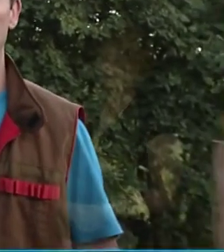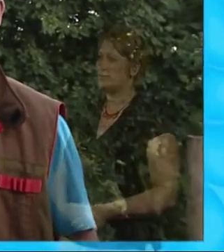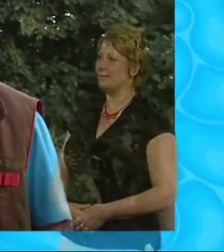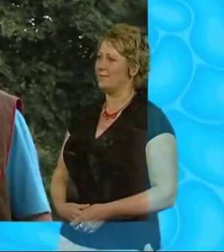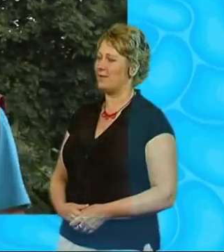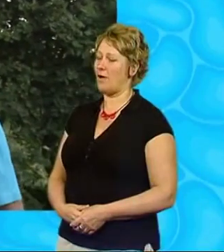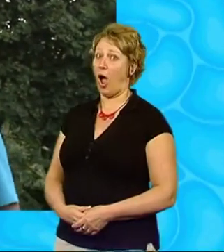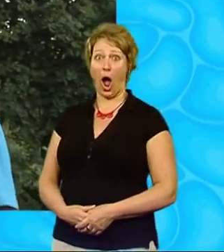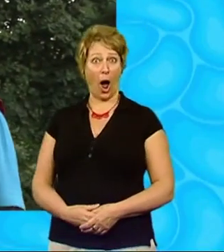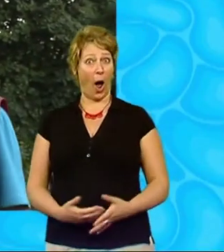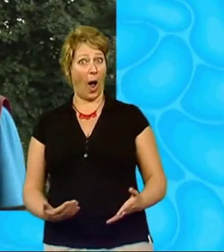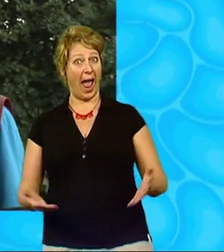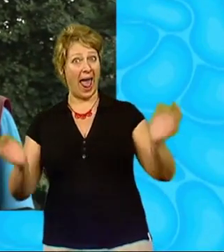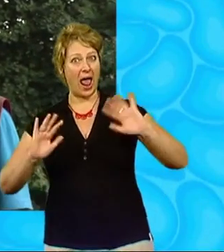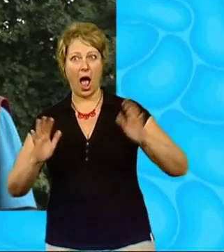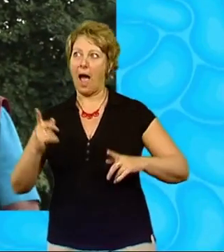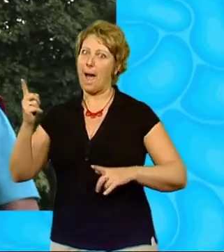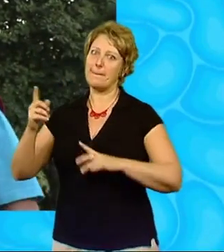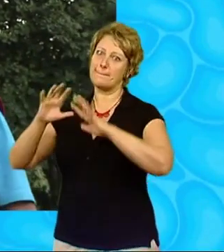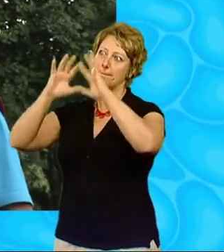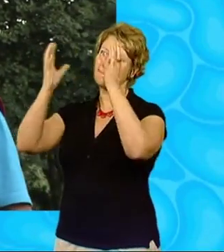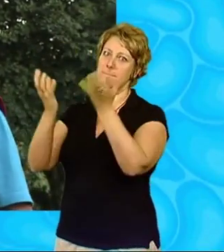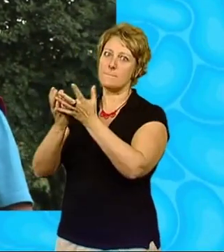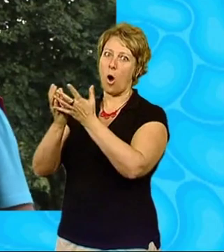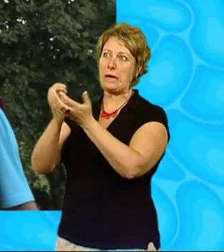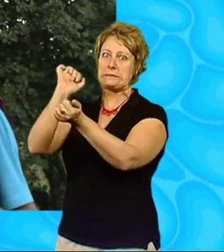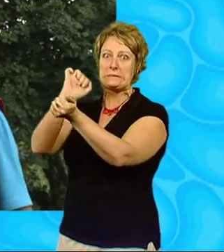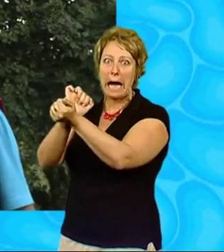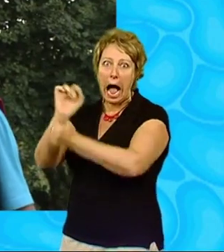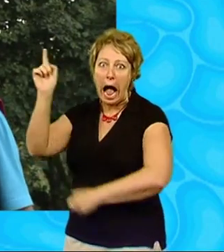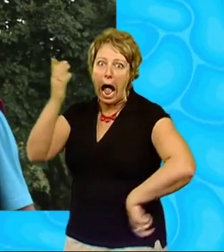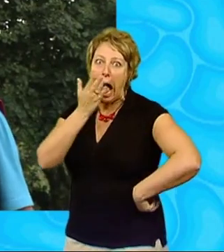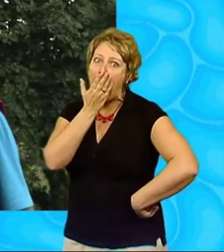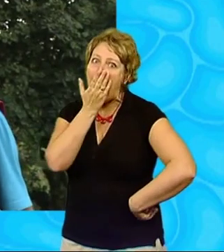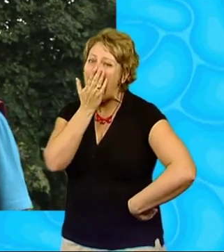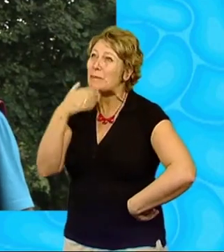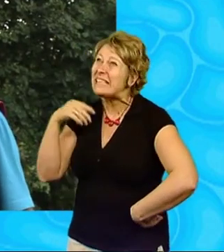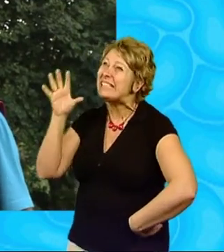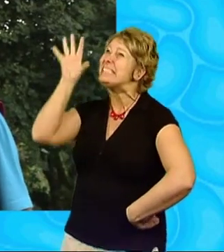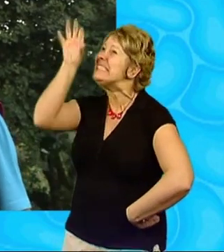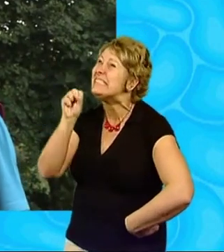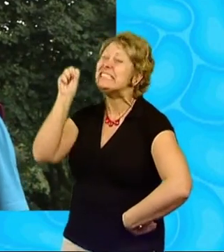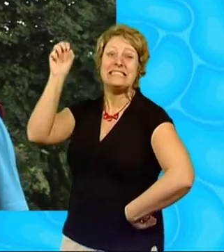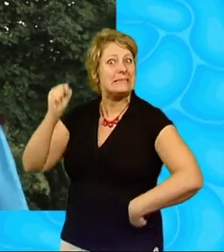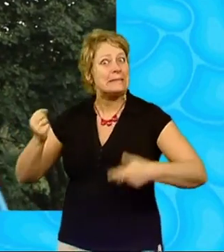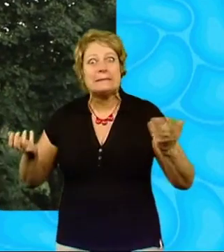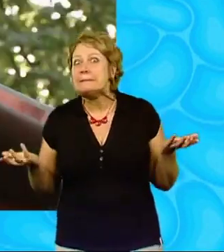Hello. There's a ball stuck up on the roof, but I just can't quite reach it.